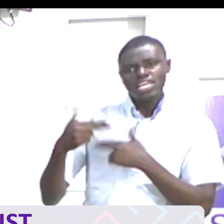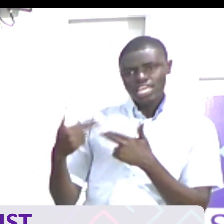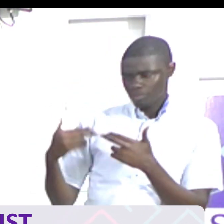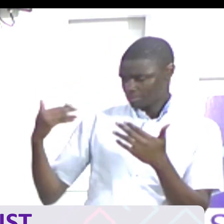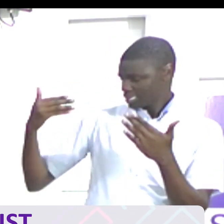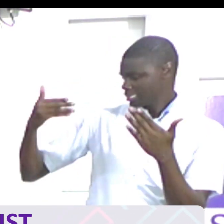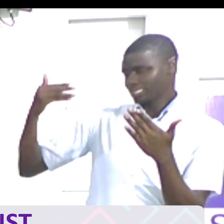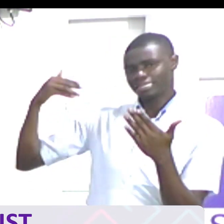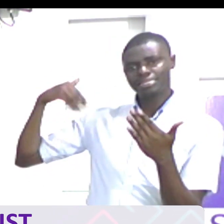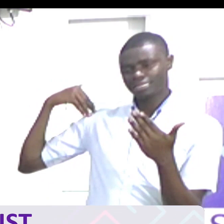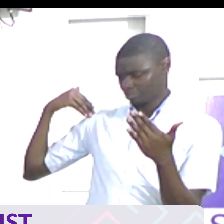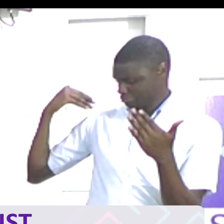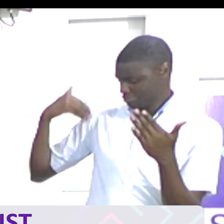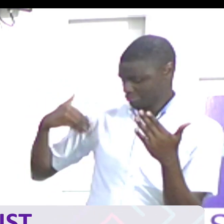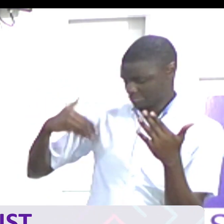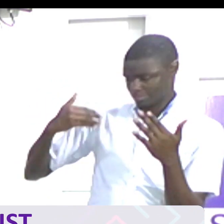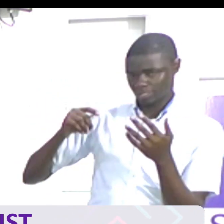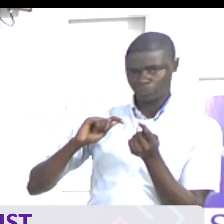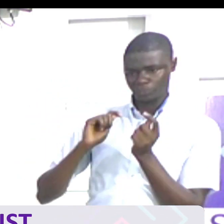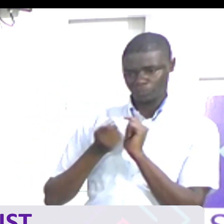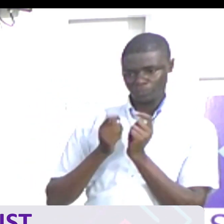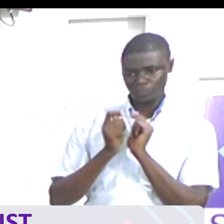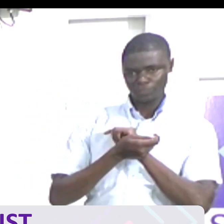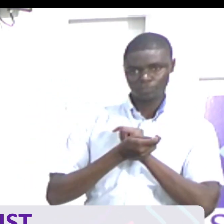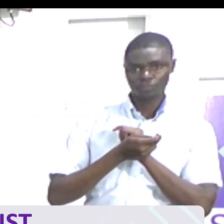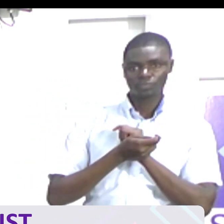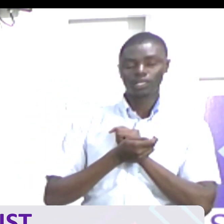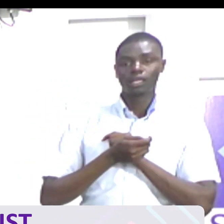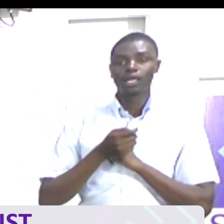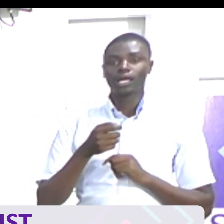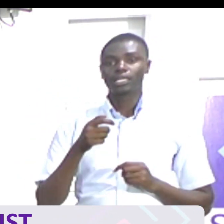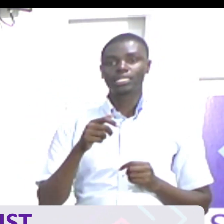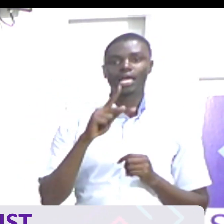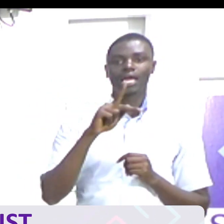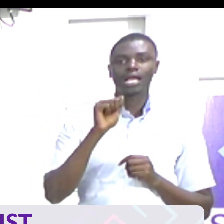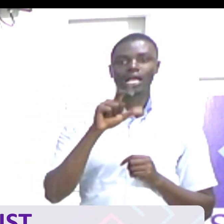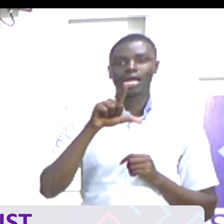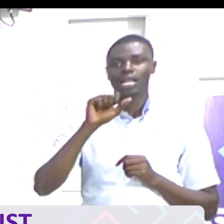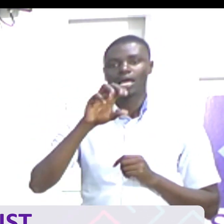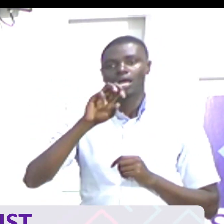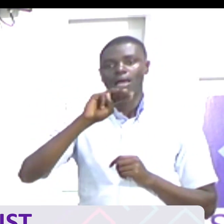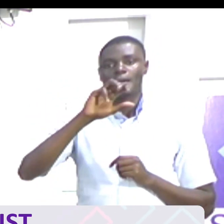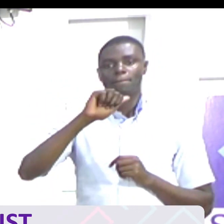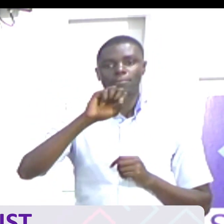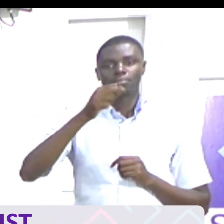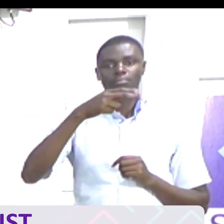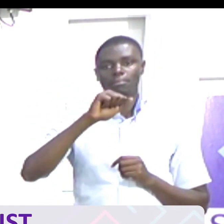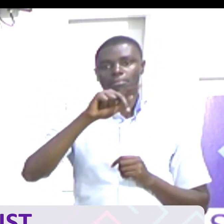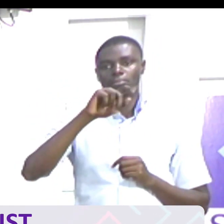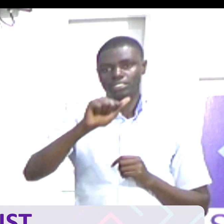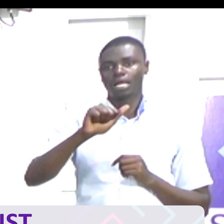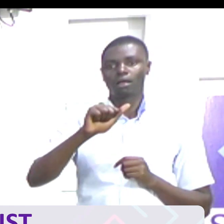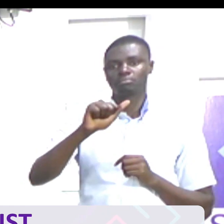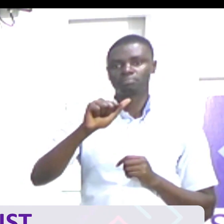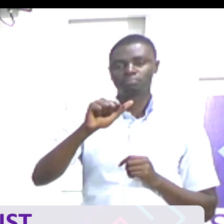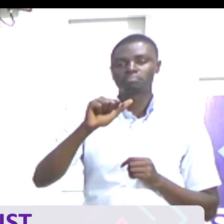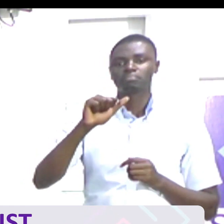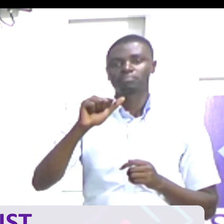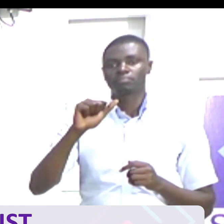hop ime-evolve. Ukisikia enzi za kina Kalamashaka hapa mtaani, usikia